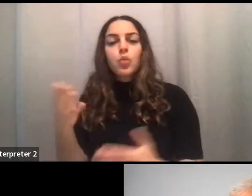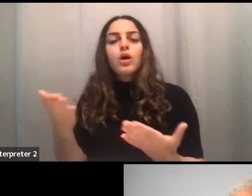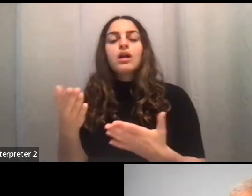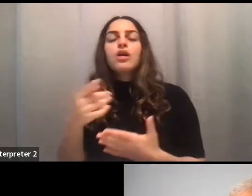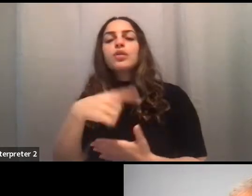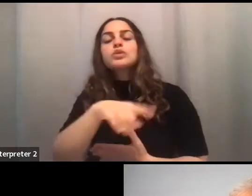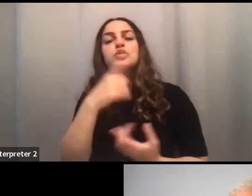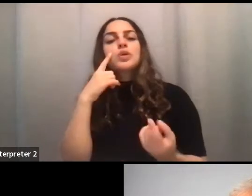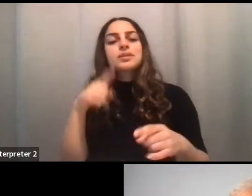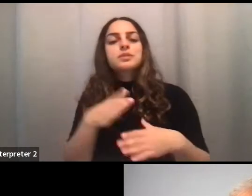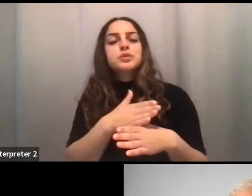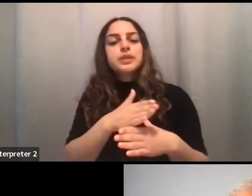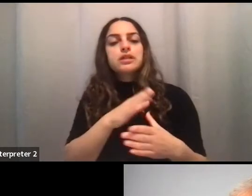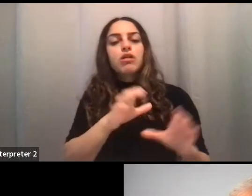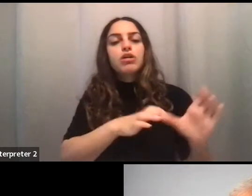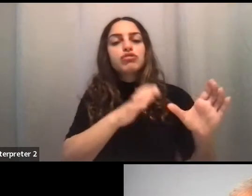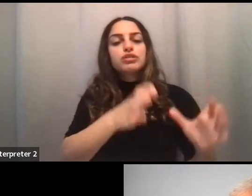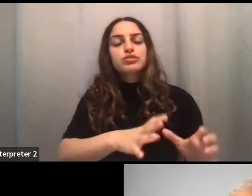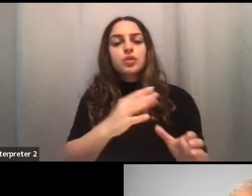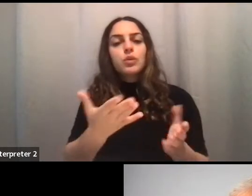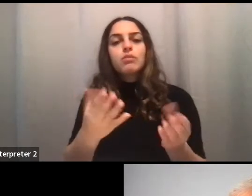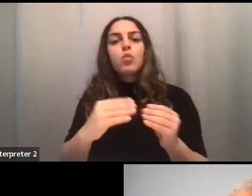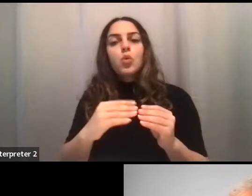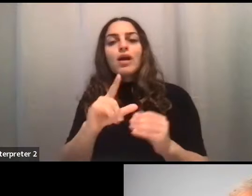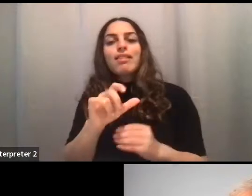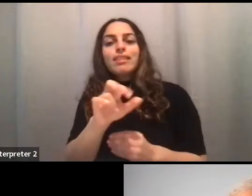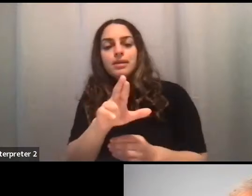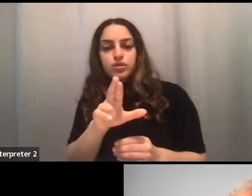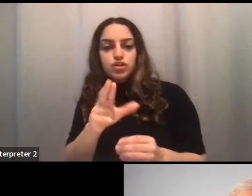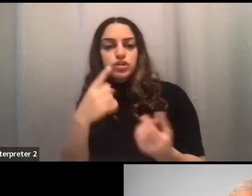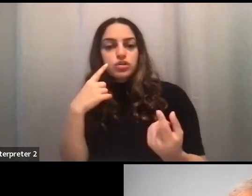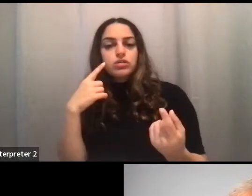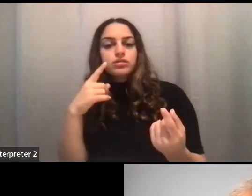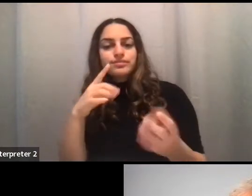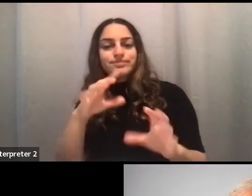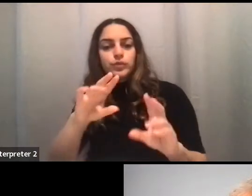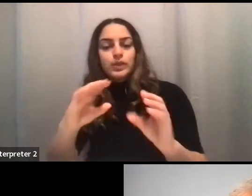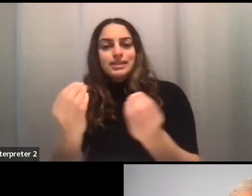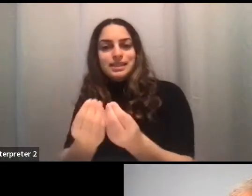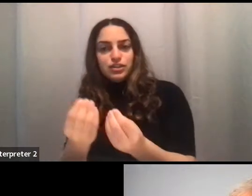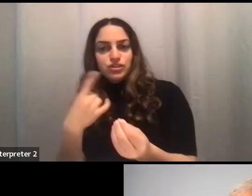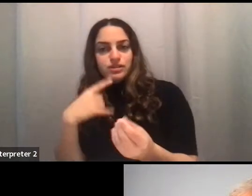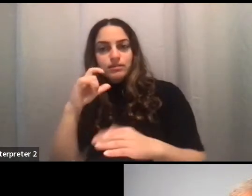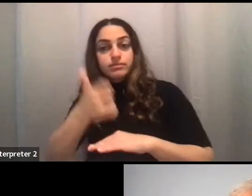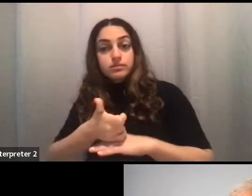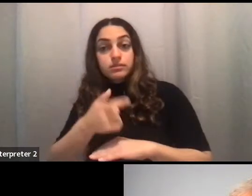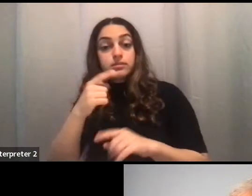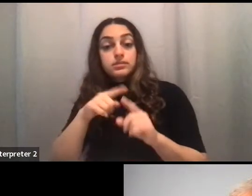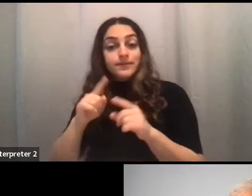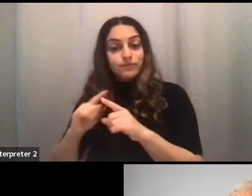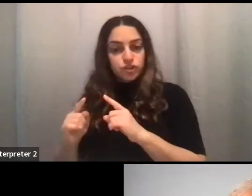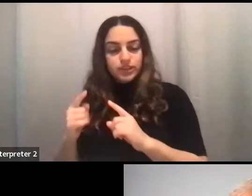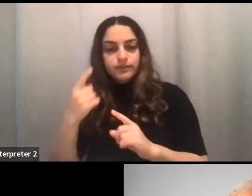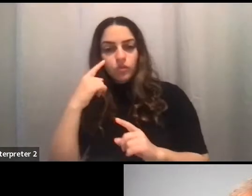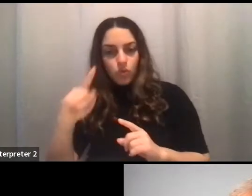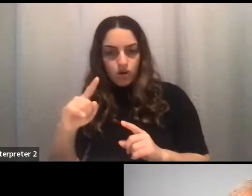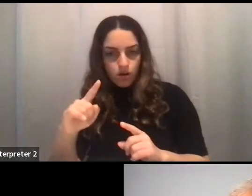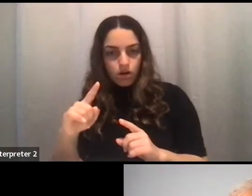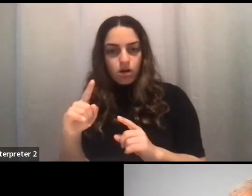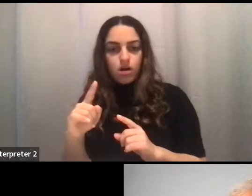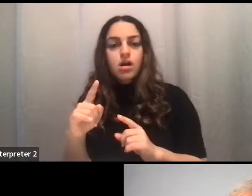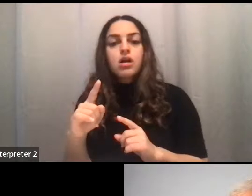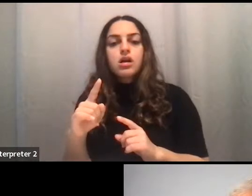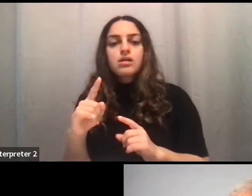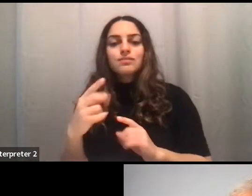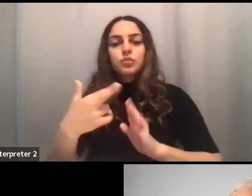or more labor organizations that establish the terms and conditions of employment such as wage rates and benefits for specific construction projects because